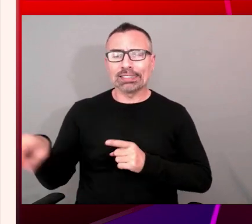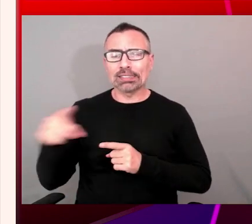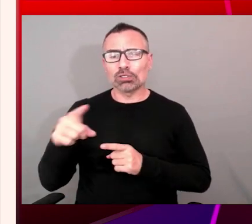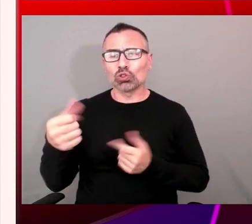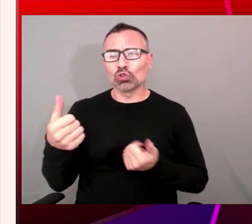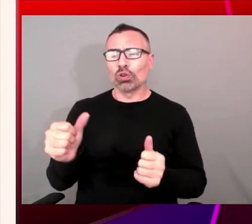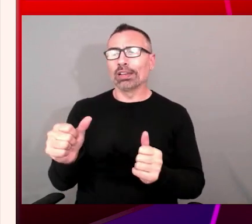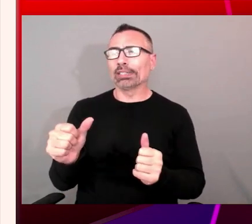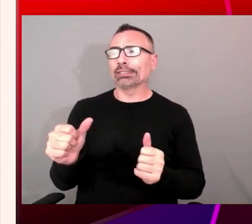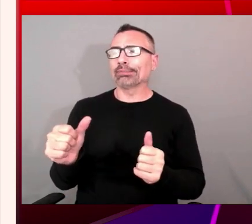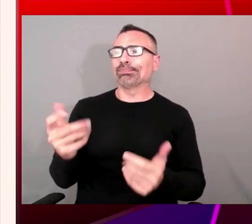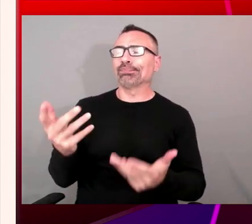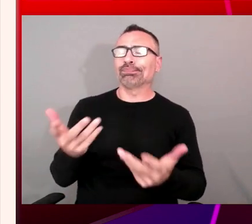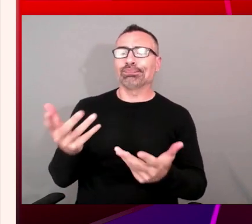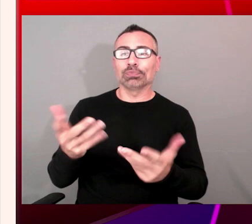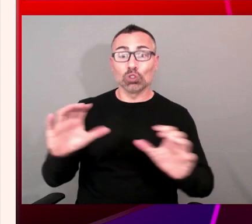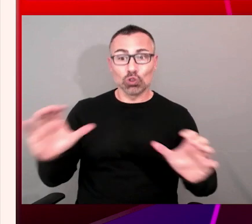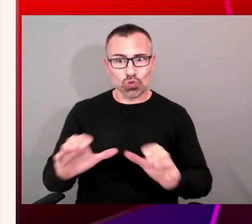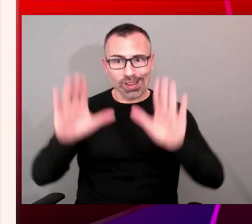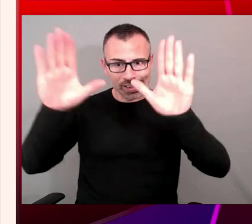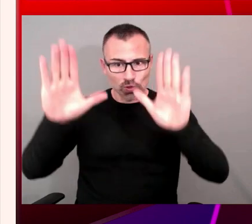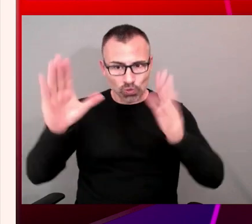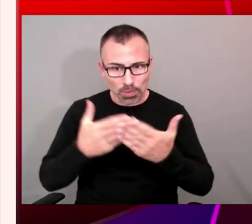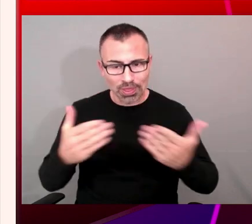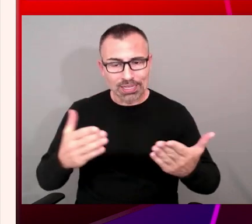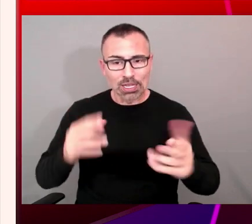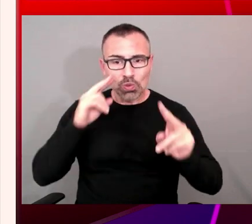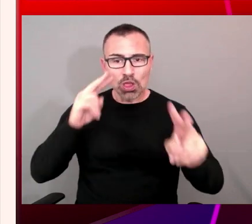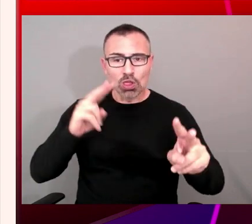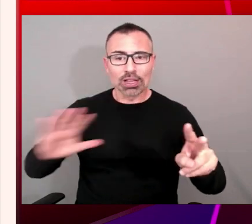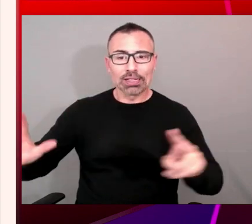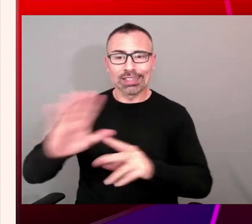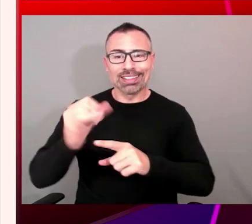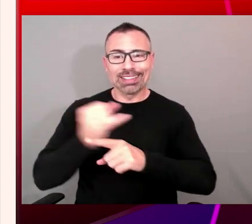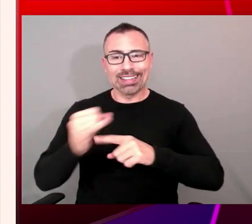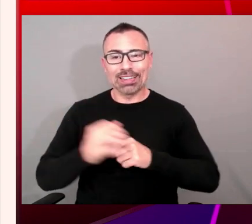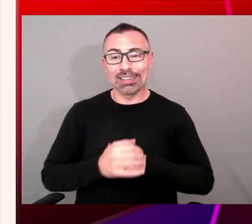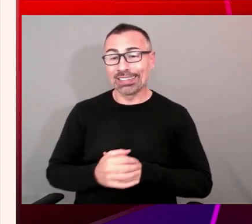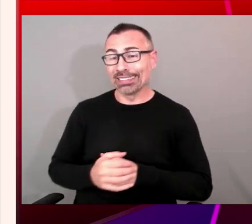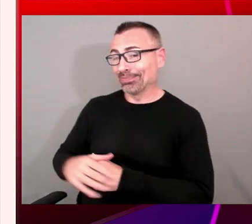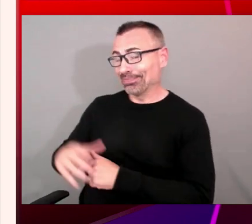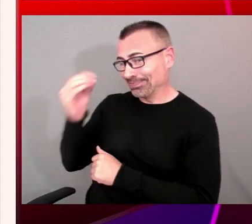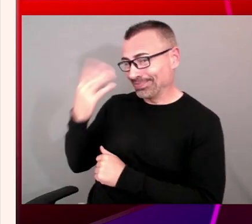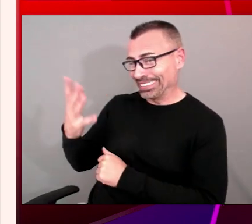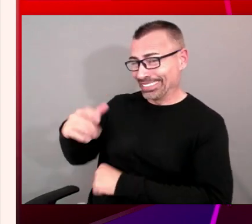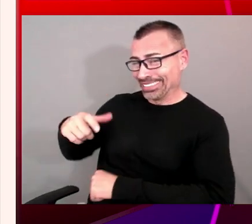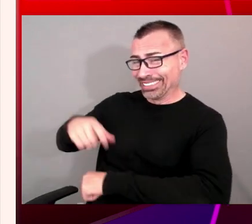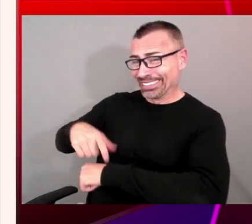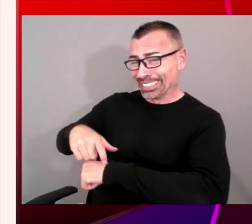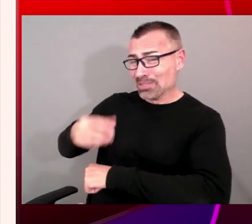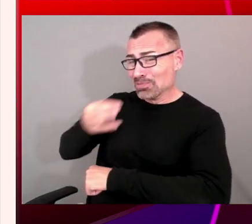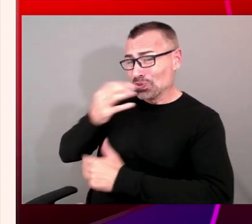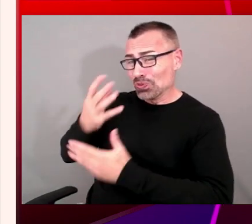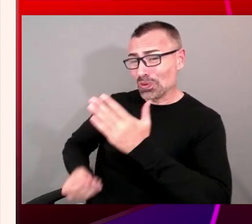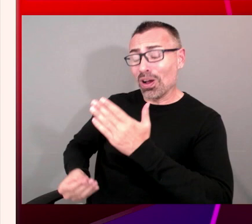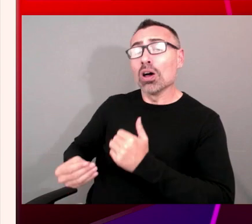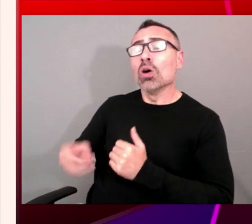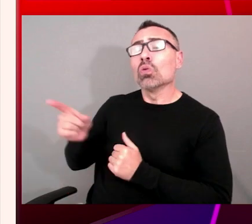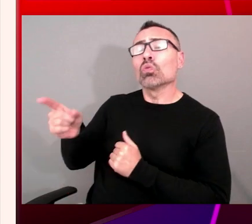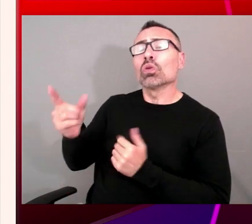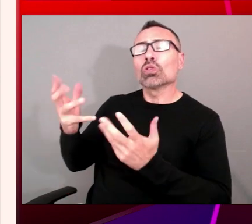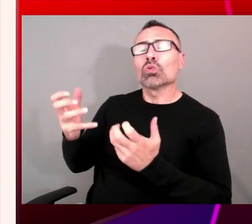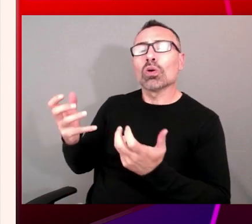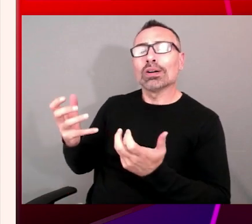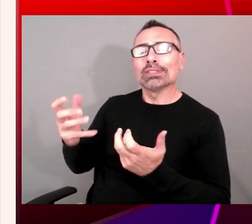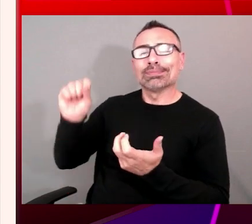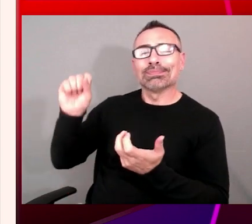really just incredible things as we look across the industry. Now we're running very short on time, Aaron. It's all good. What do you want to leave